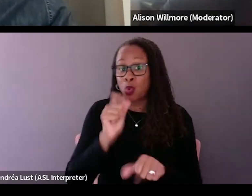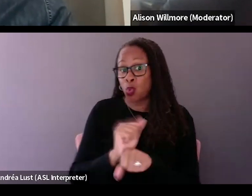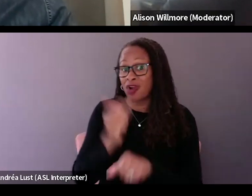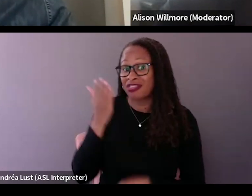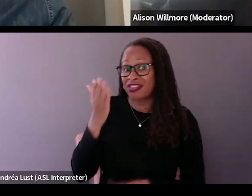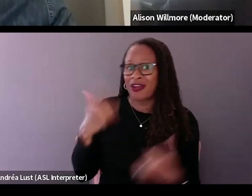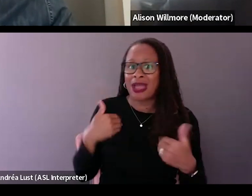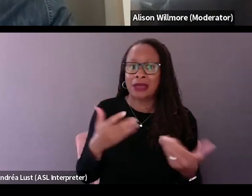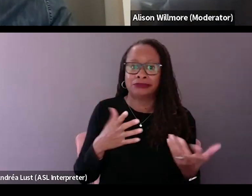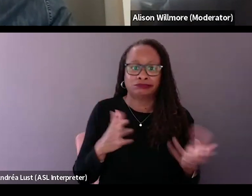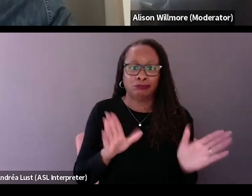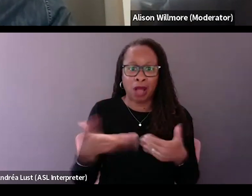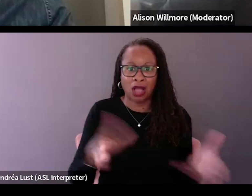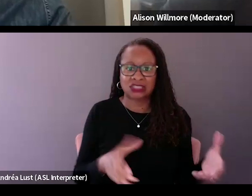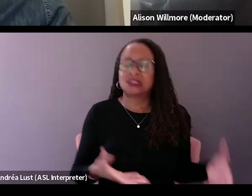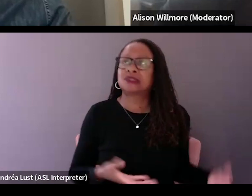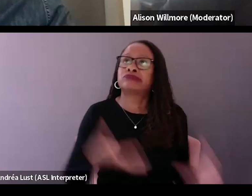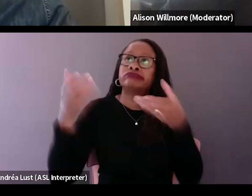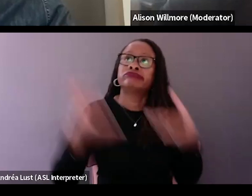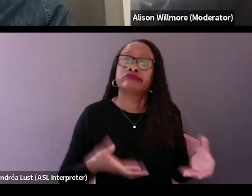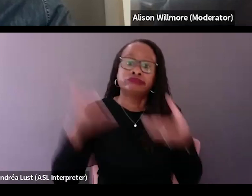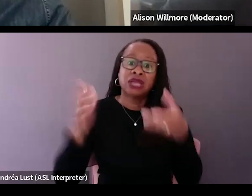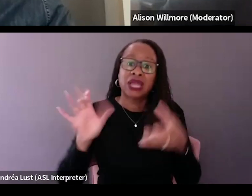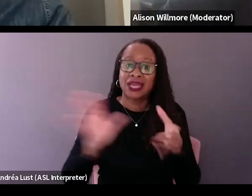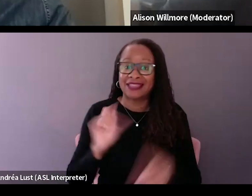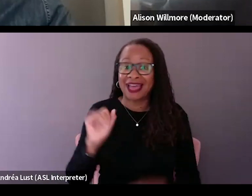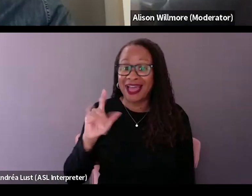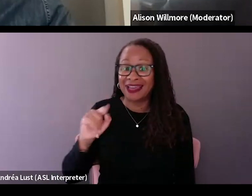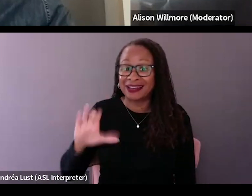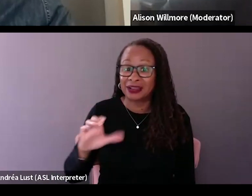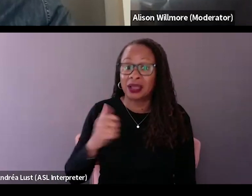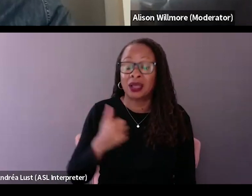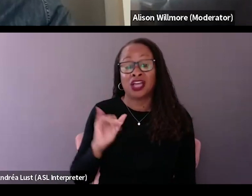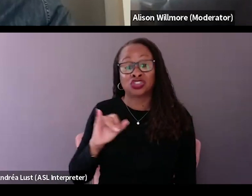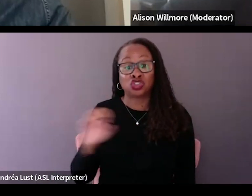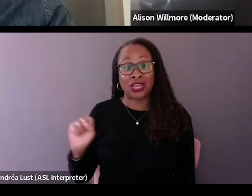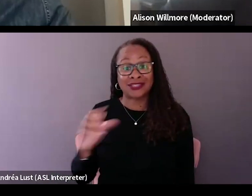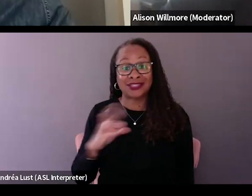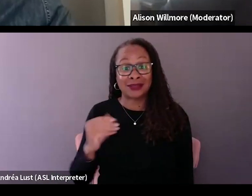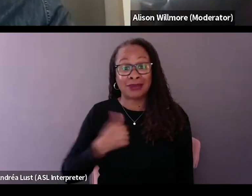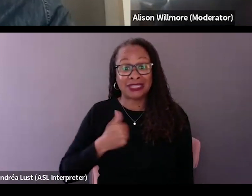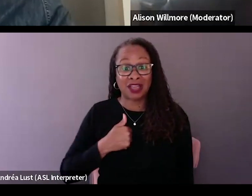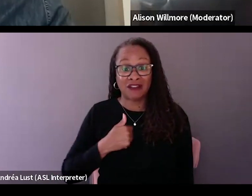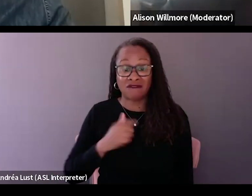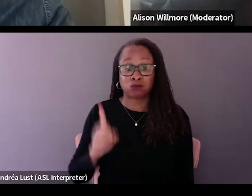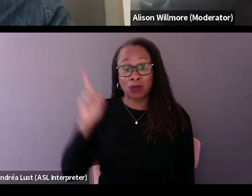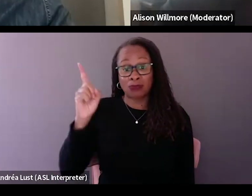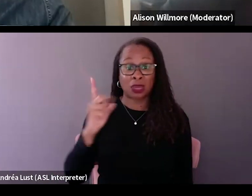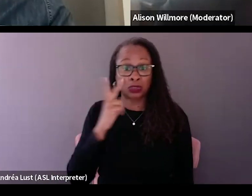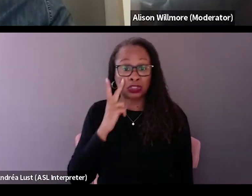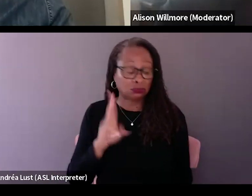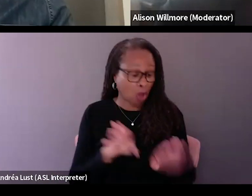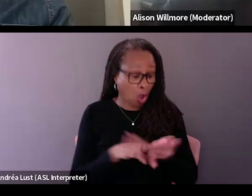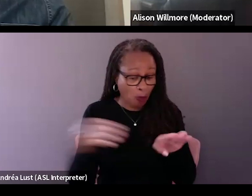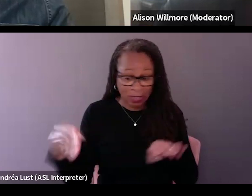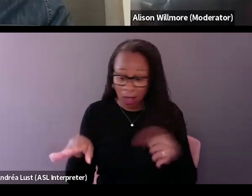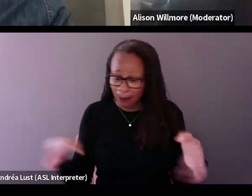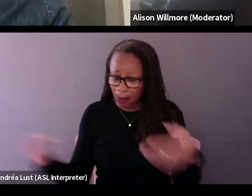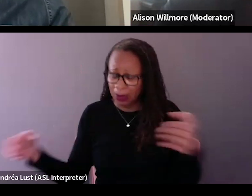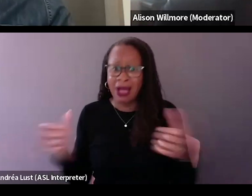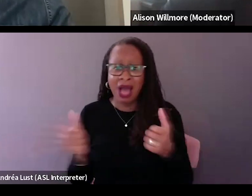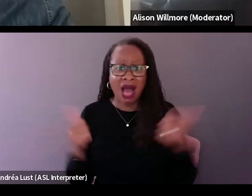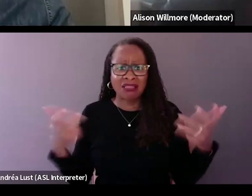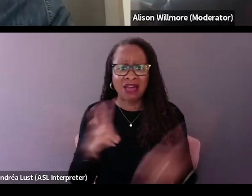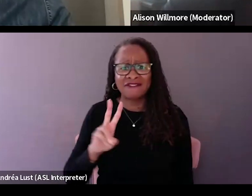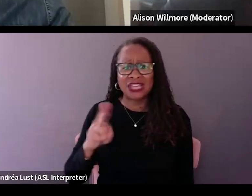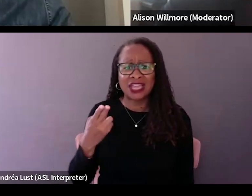I went up there and we started opening up these boxes and we were like, man, this looks like a lot of tapes and a lot of diaries. And so we went to the local